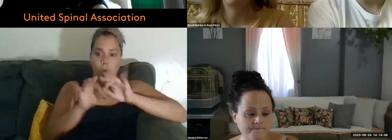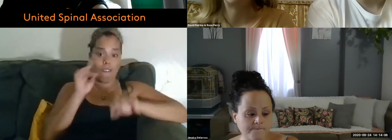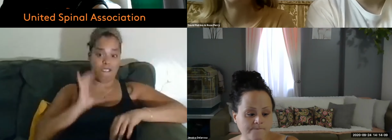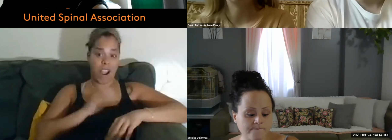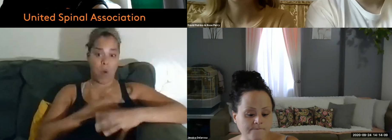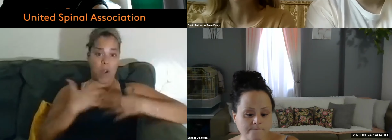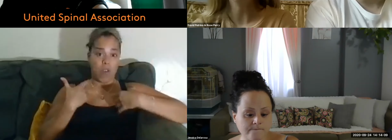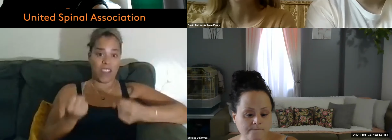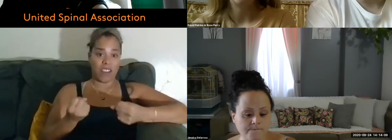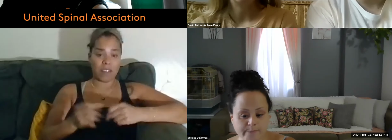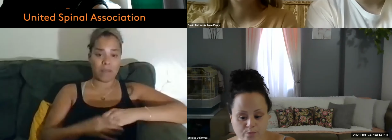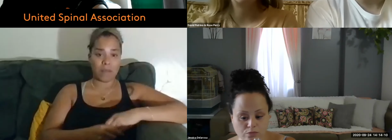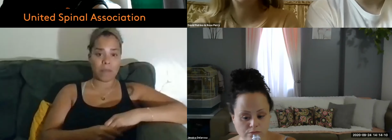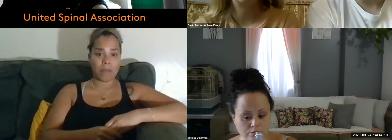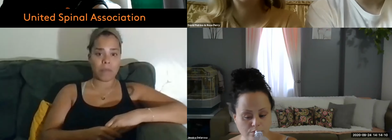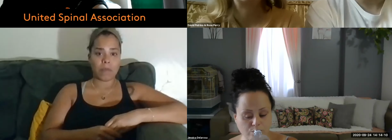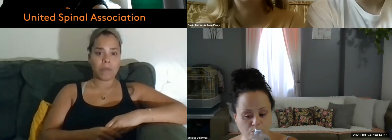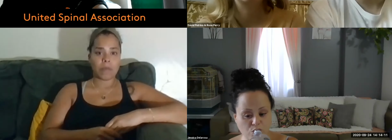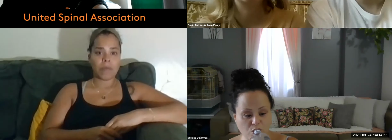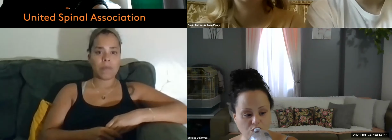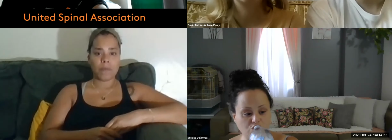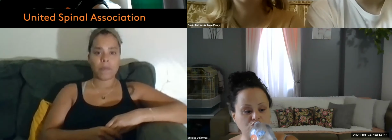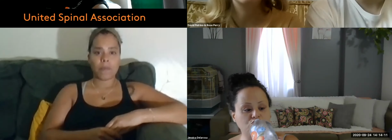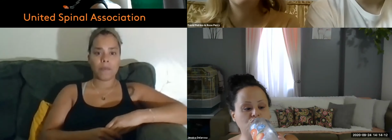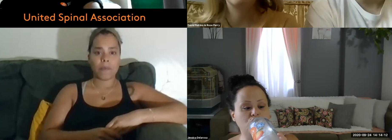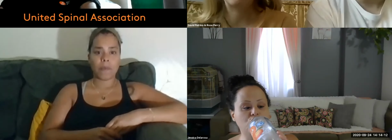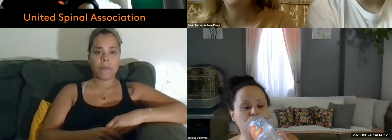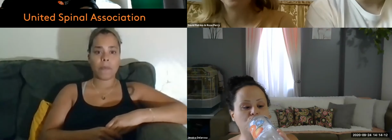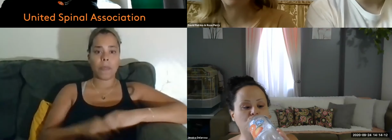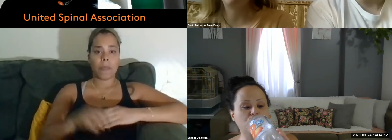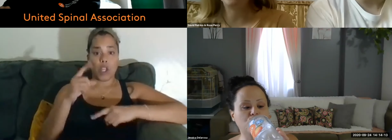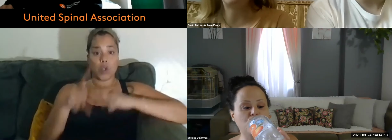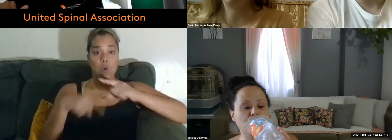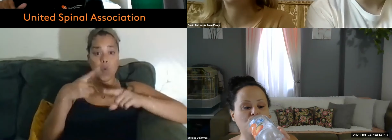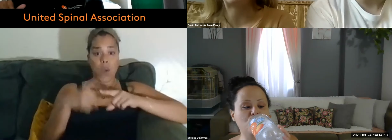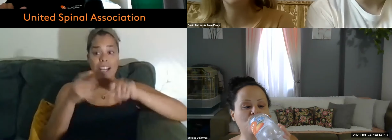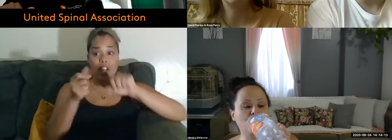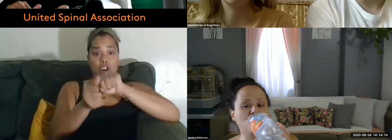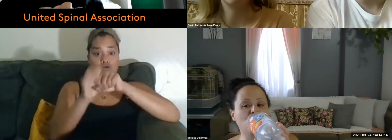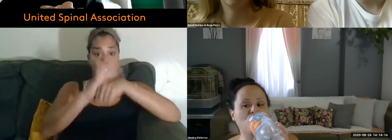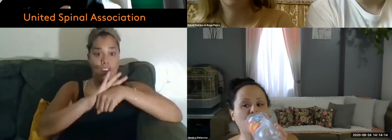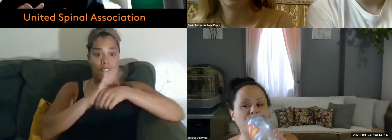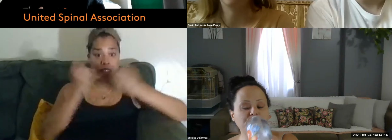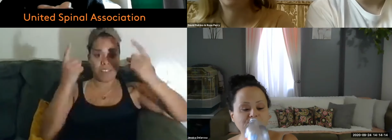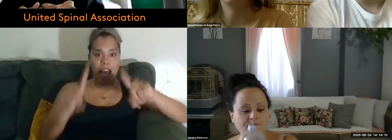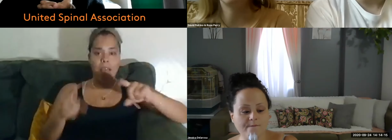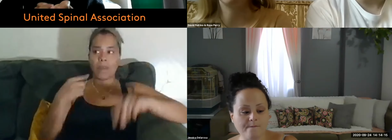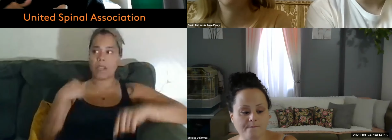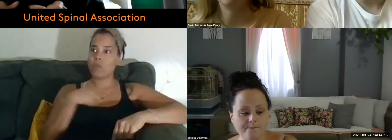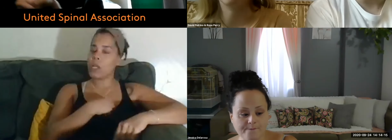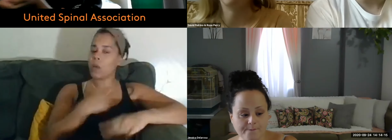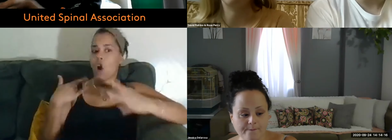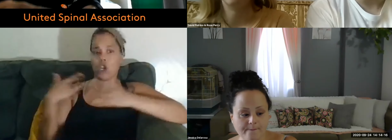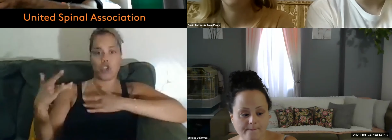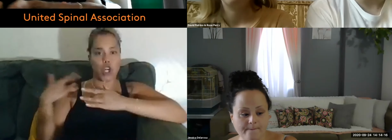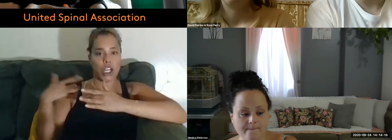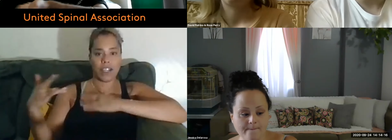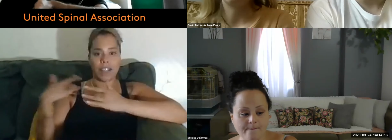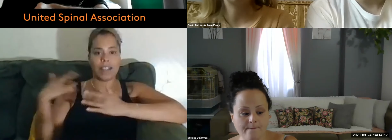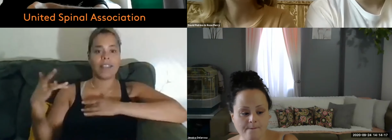really. So when the pandemic happened, we were very concerned, not only because